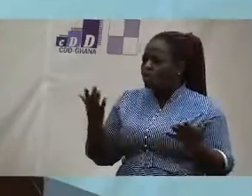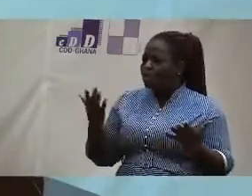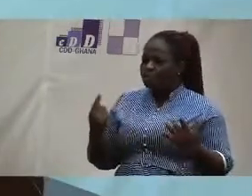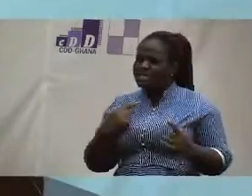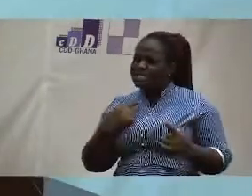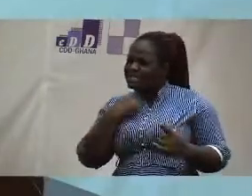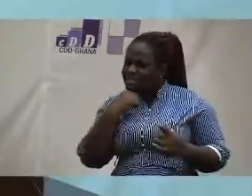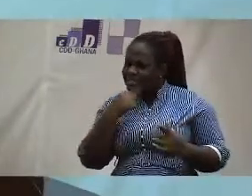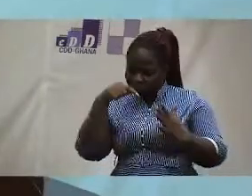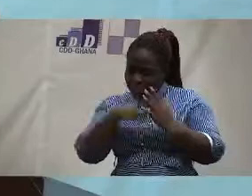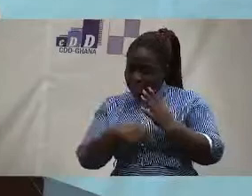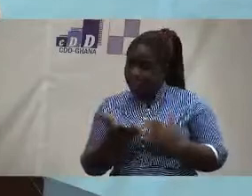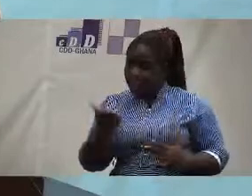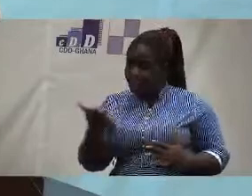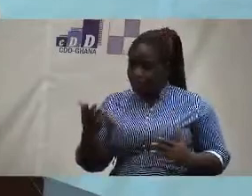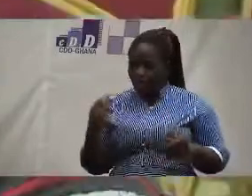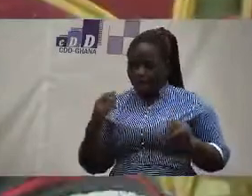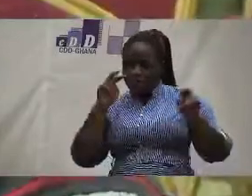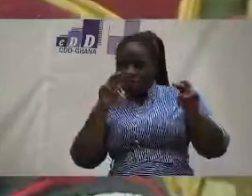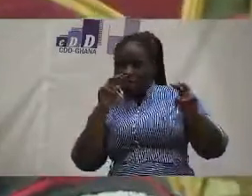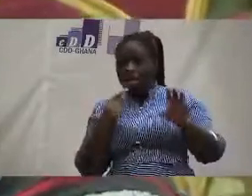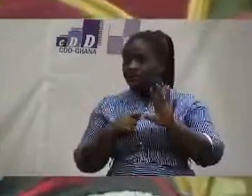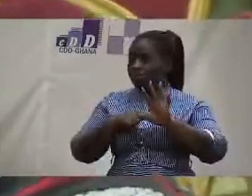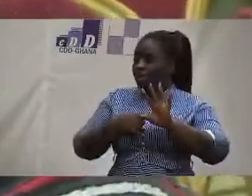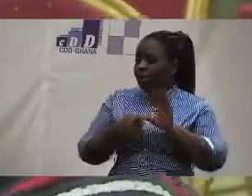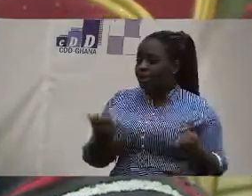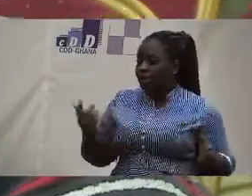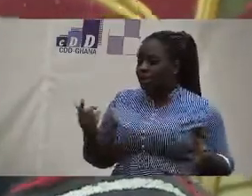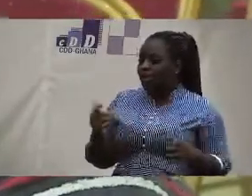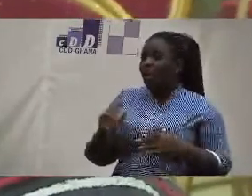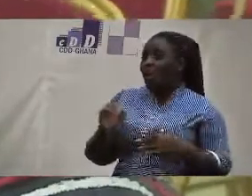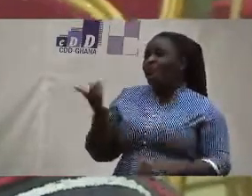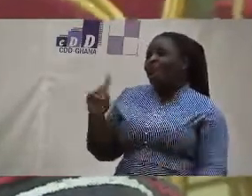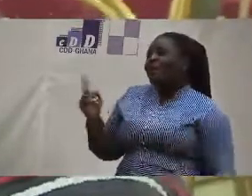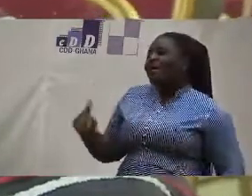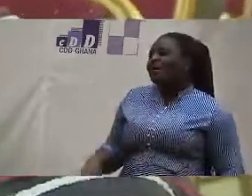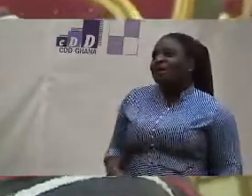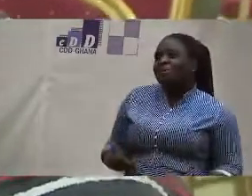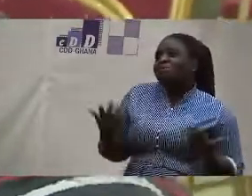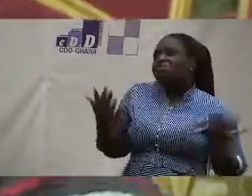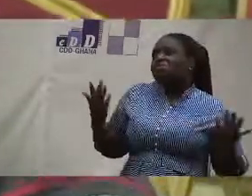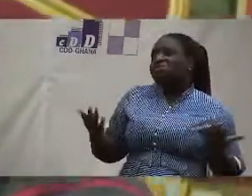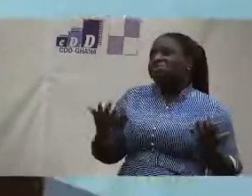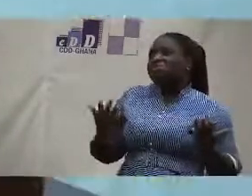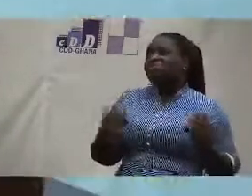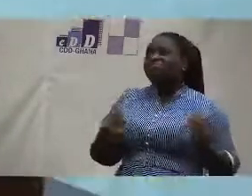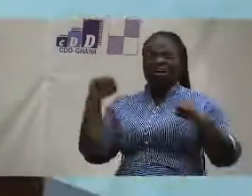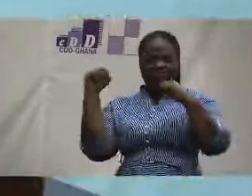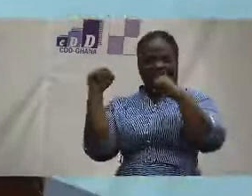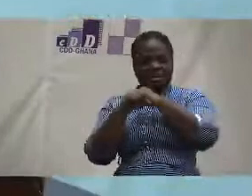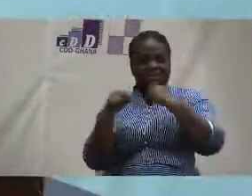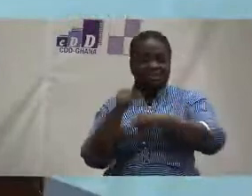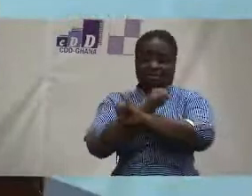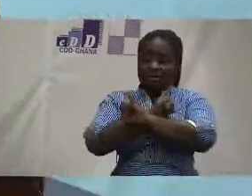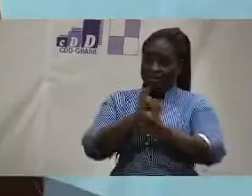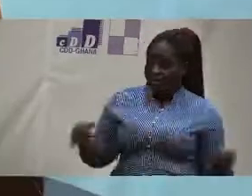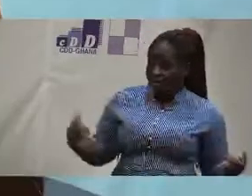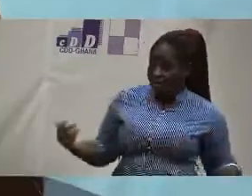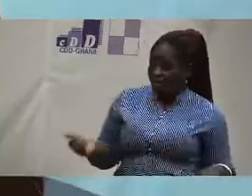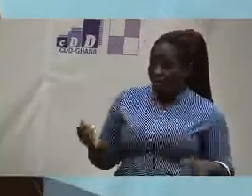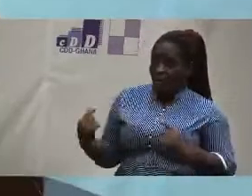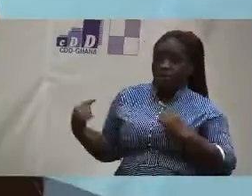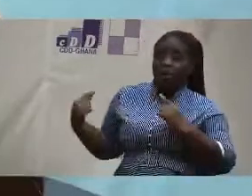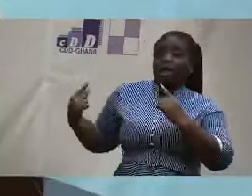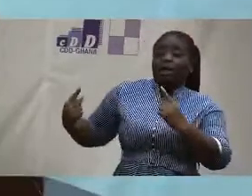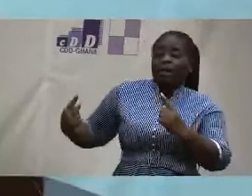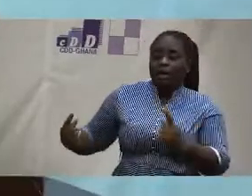here is that, looking at it from the beginning, when we were more of fighting for independence, till